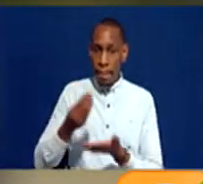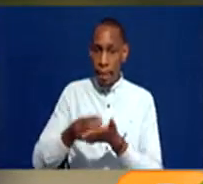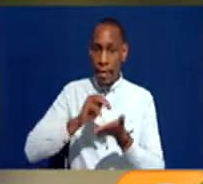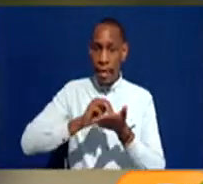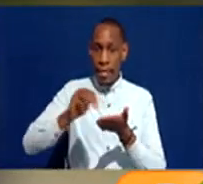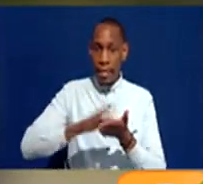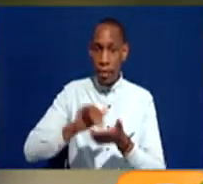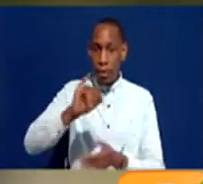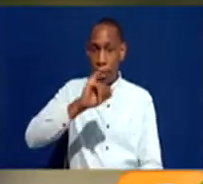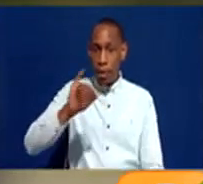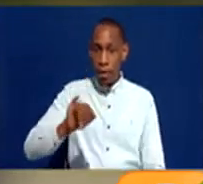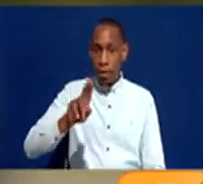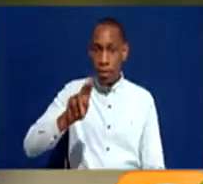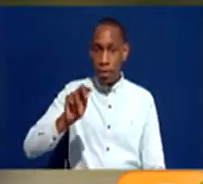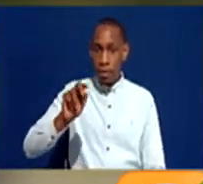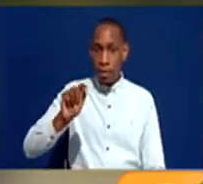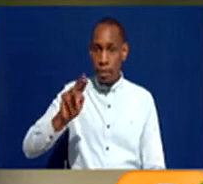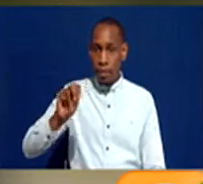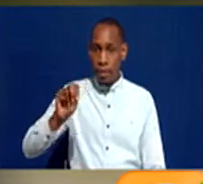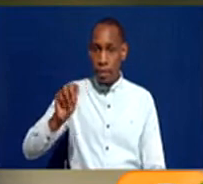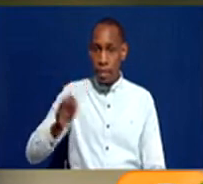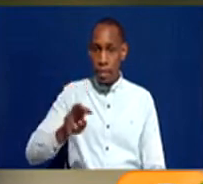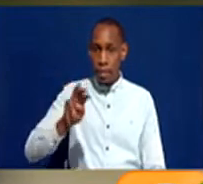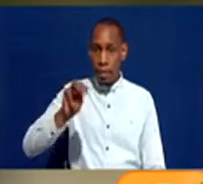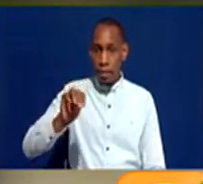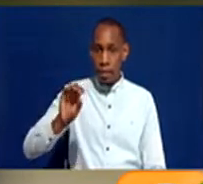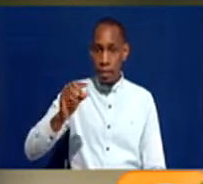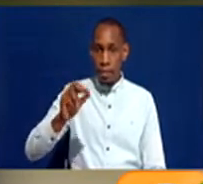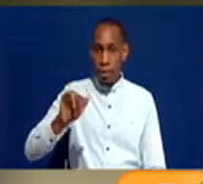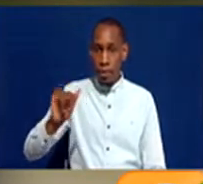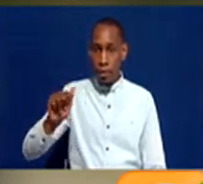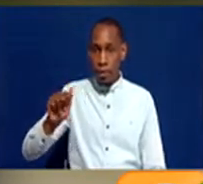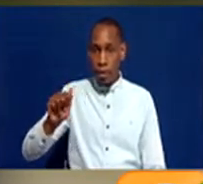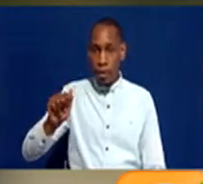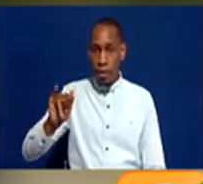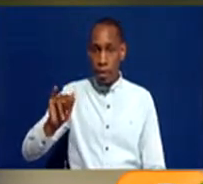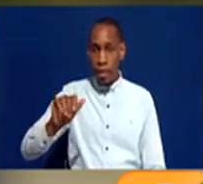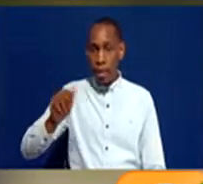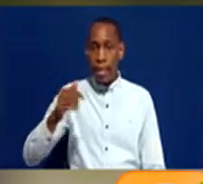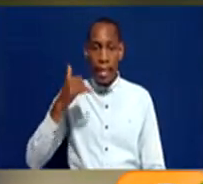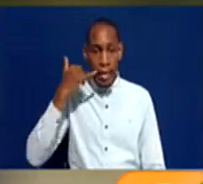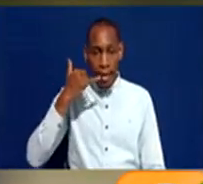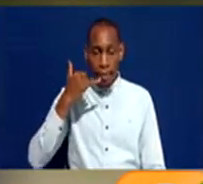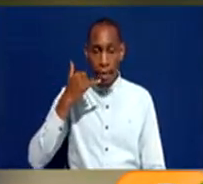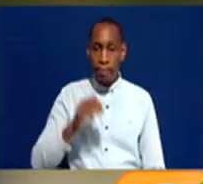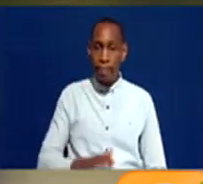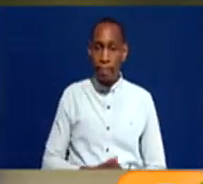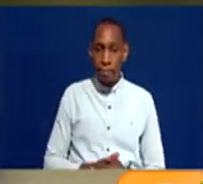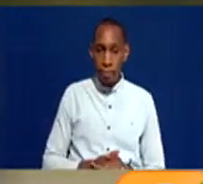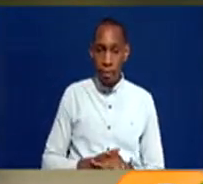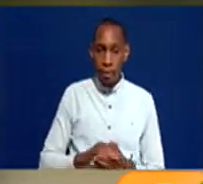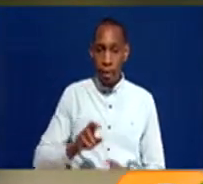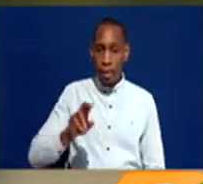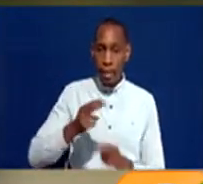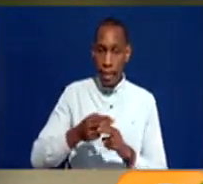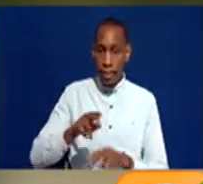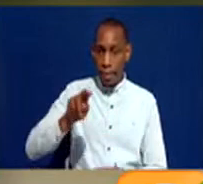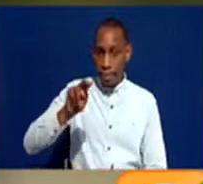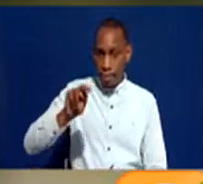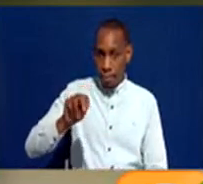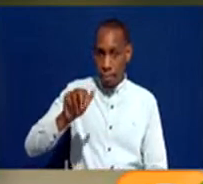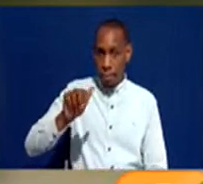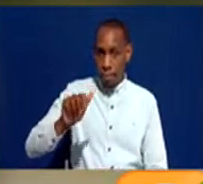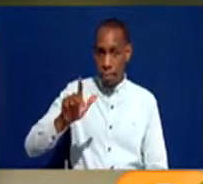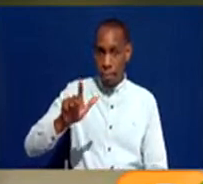Justin Mogori. Then another number called Naliaka.